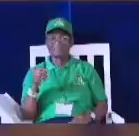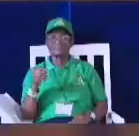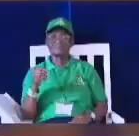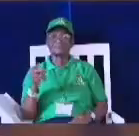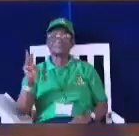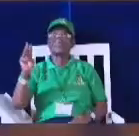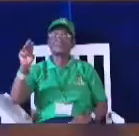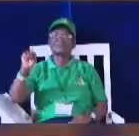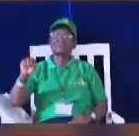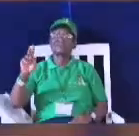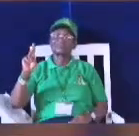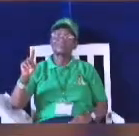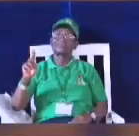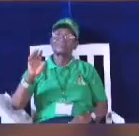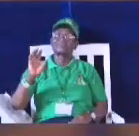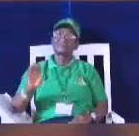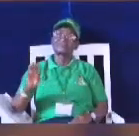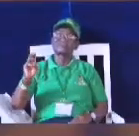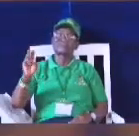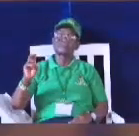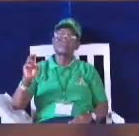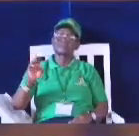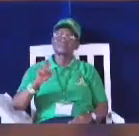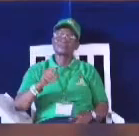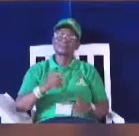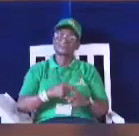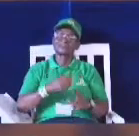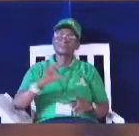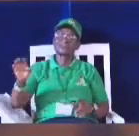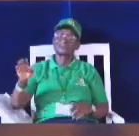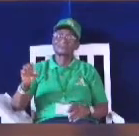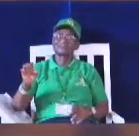Mark 16, from verse 17 to 18.